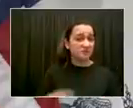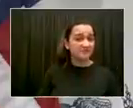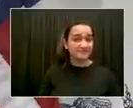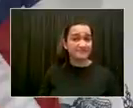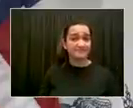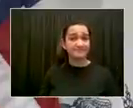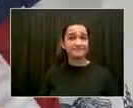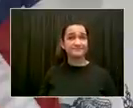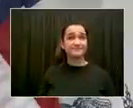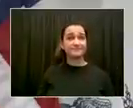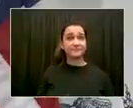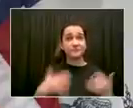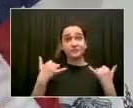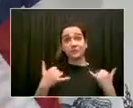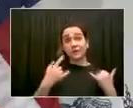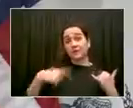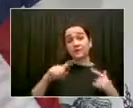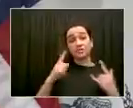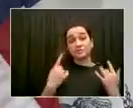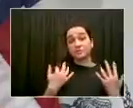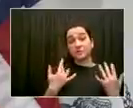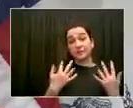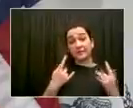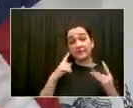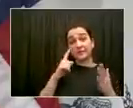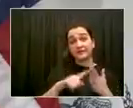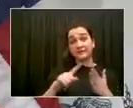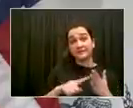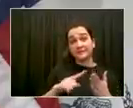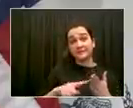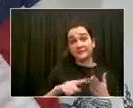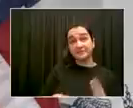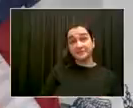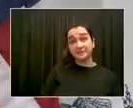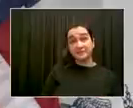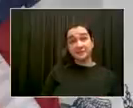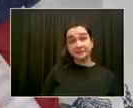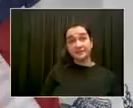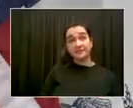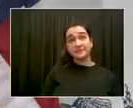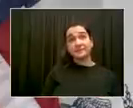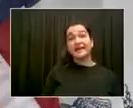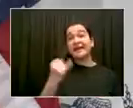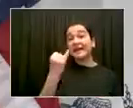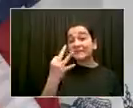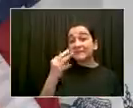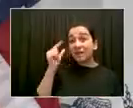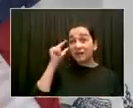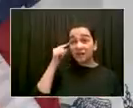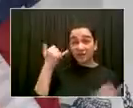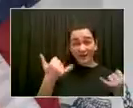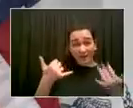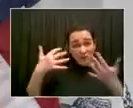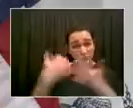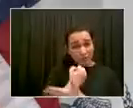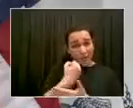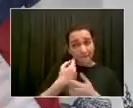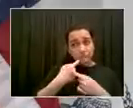a full acknowledgement of the suffering that has been caused. And we're nowhere close to that at this